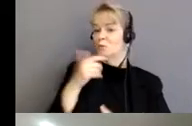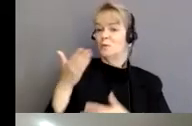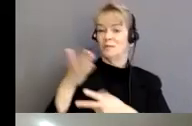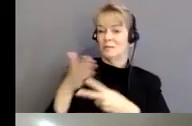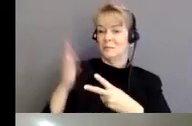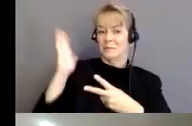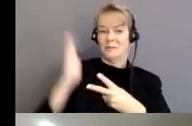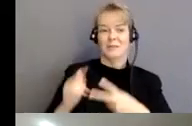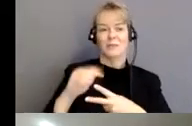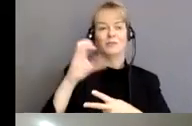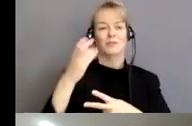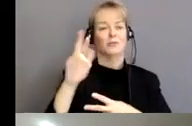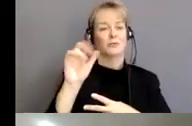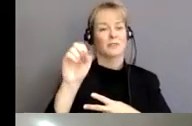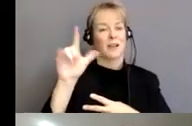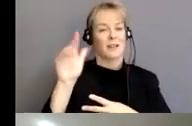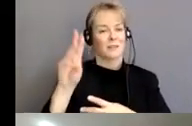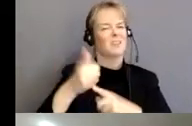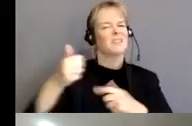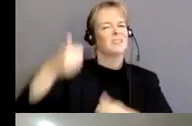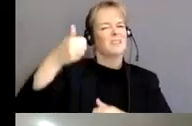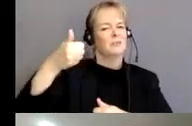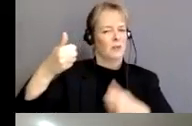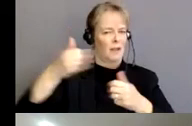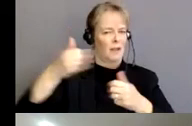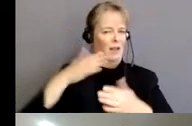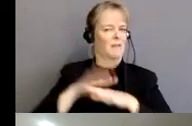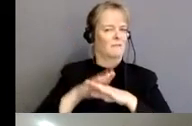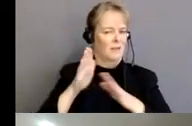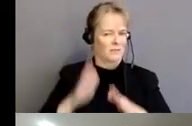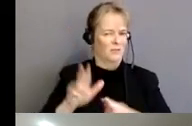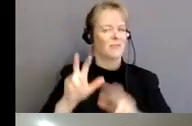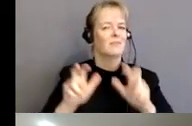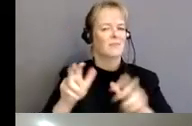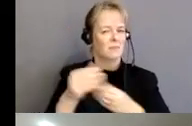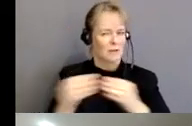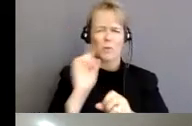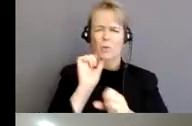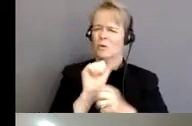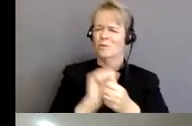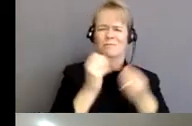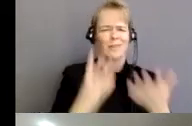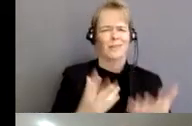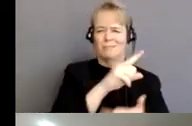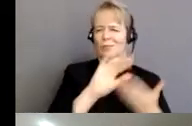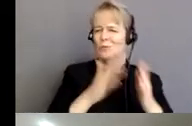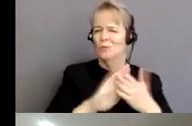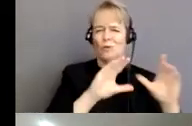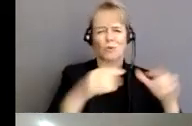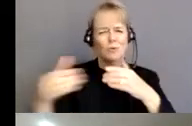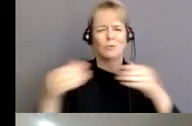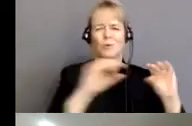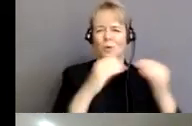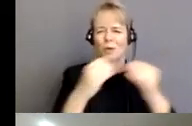Chris is a senior advisor at the Investment Office, and she's worked with many community groups and organizations to deliver investment education and